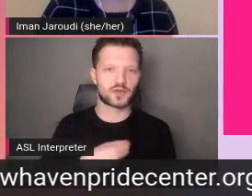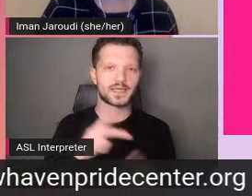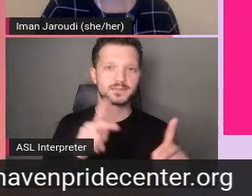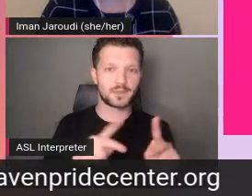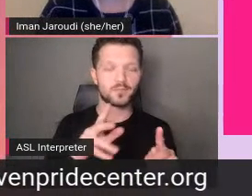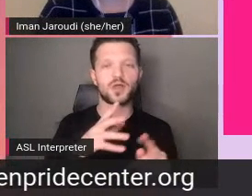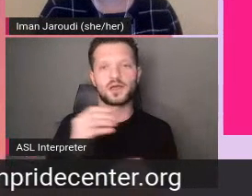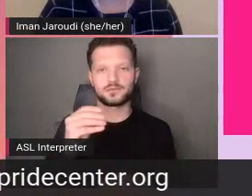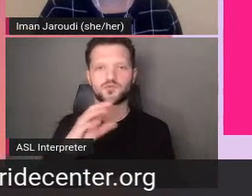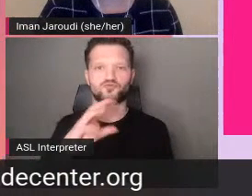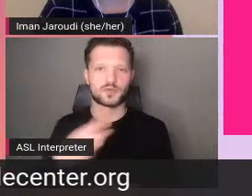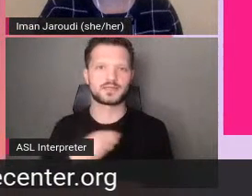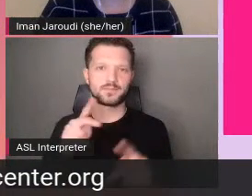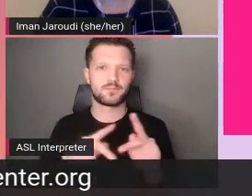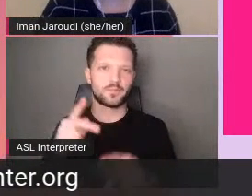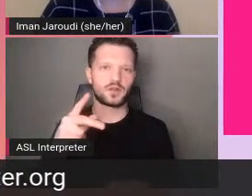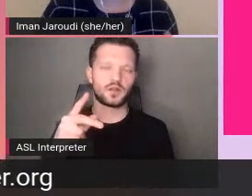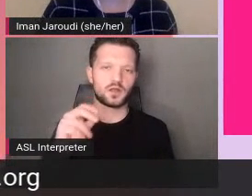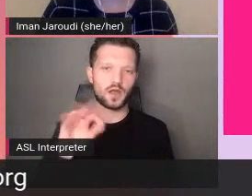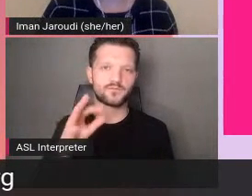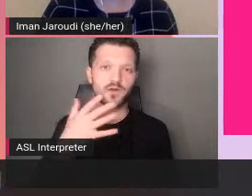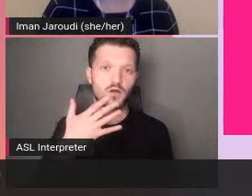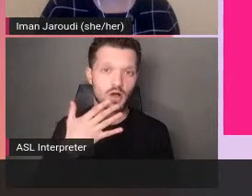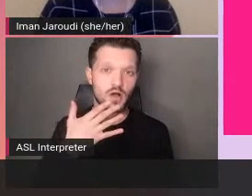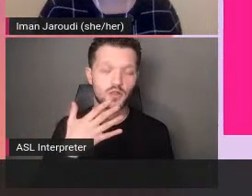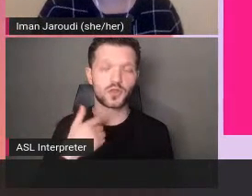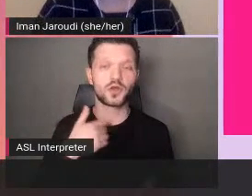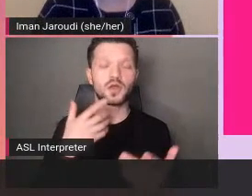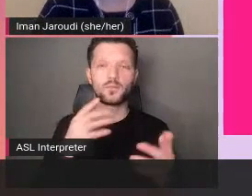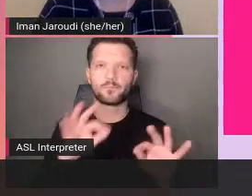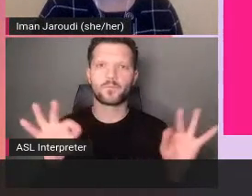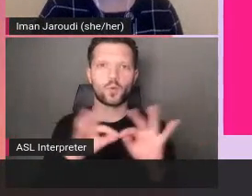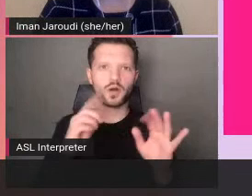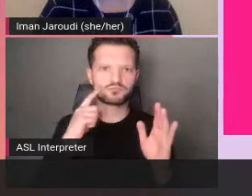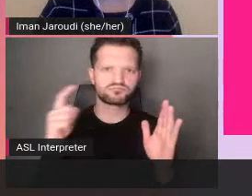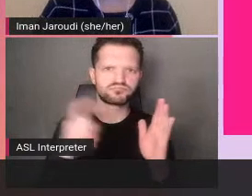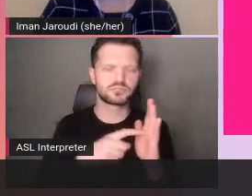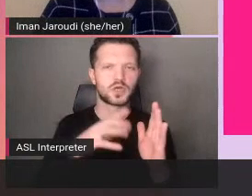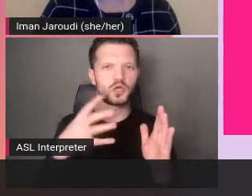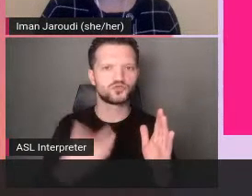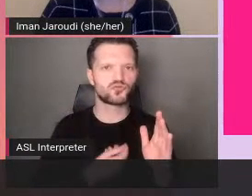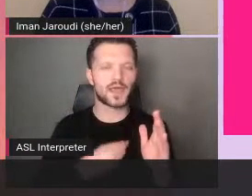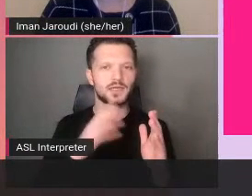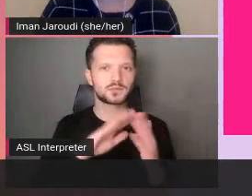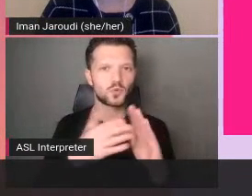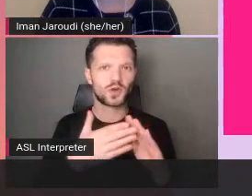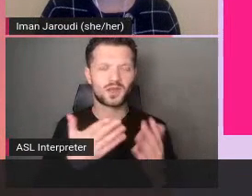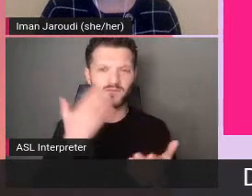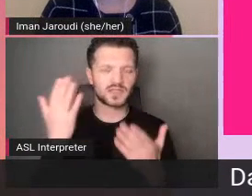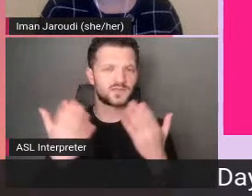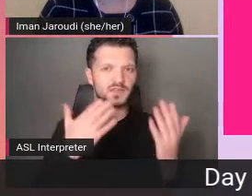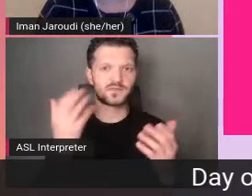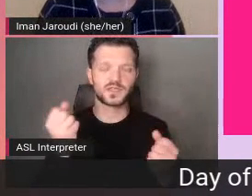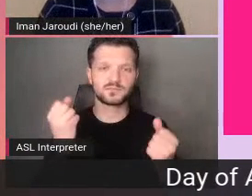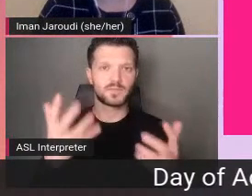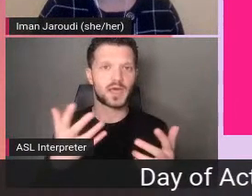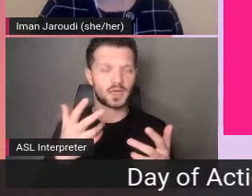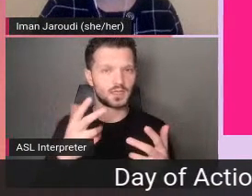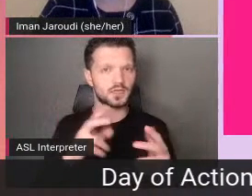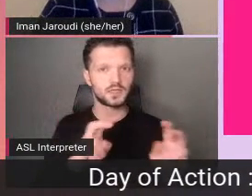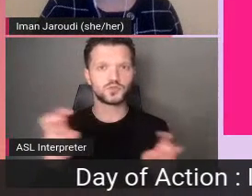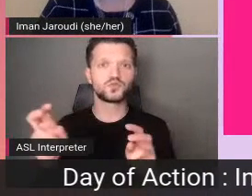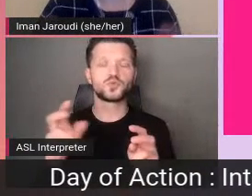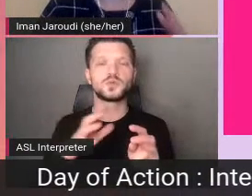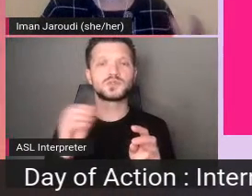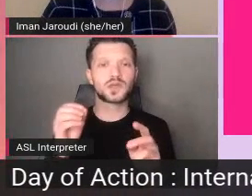that we acknowledge the challenges faced by trans folks in our communities today, and especially trans women in light of International Women's Day. And in my